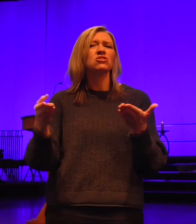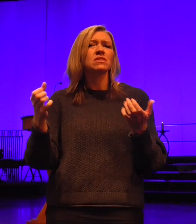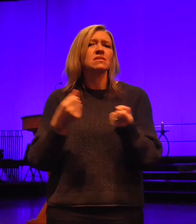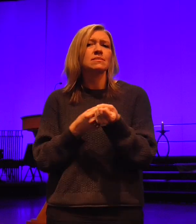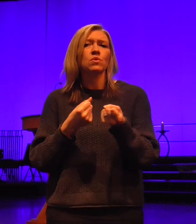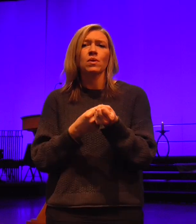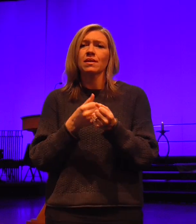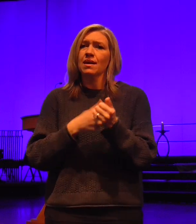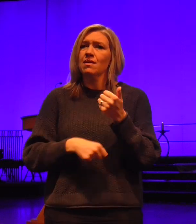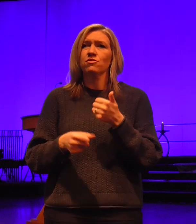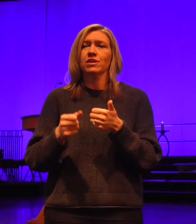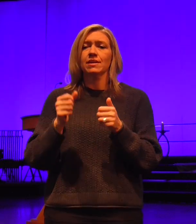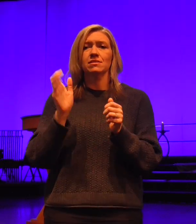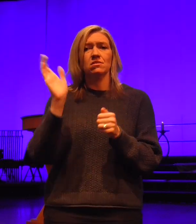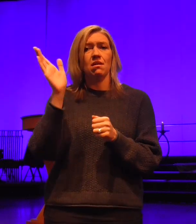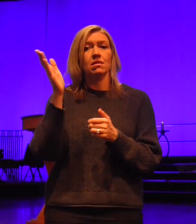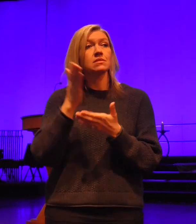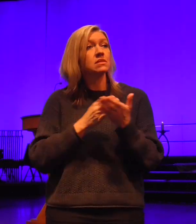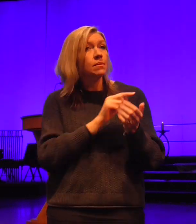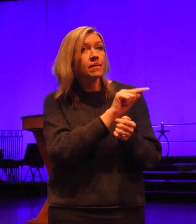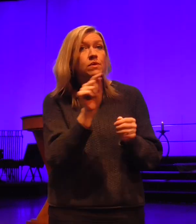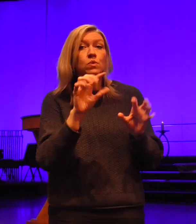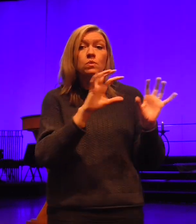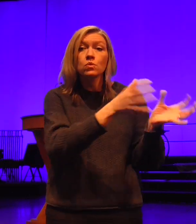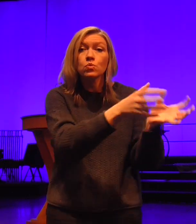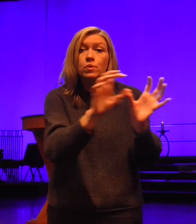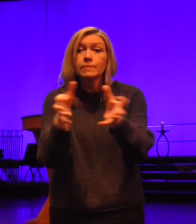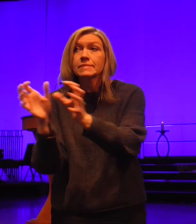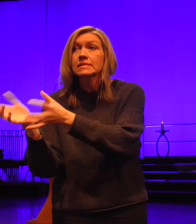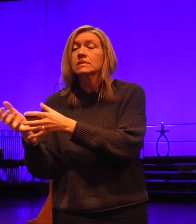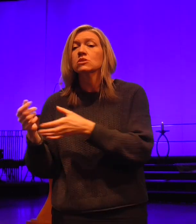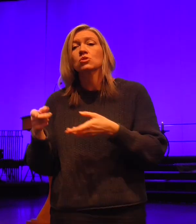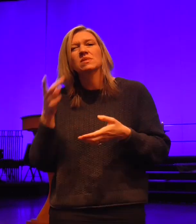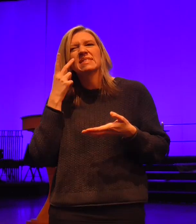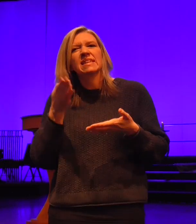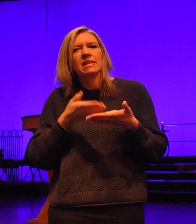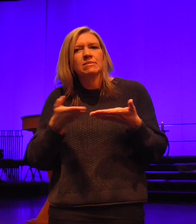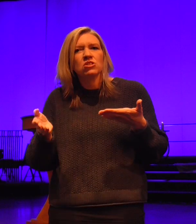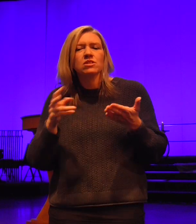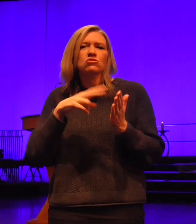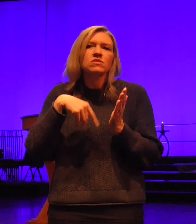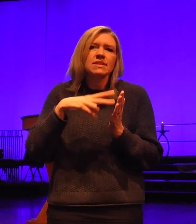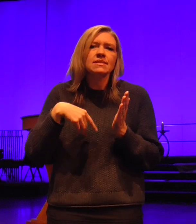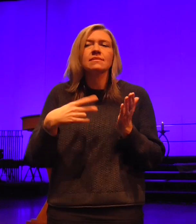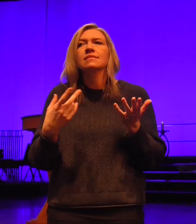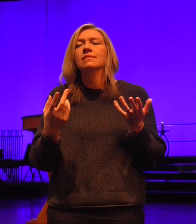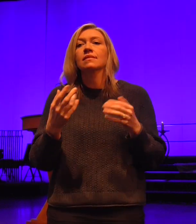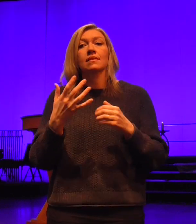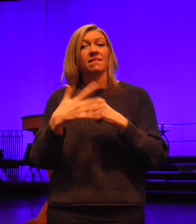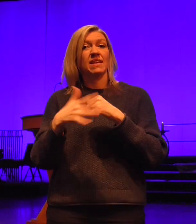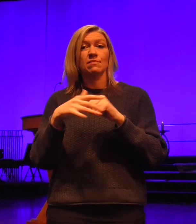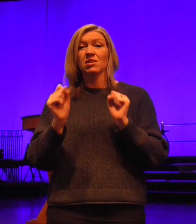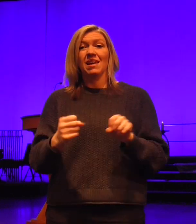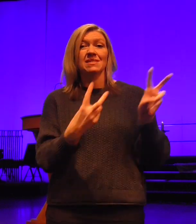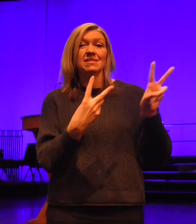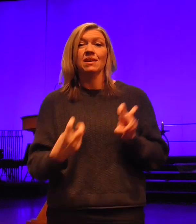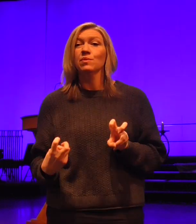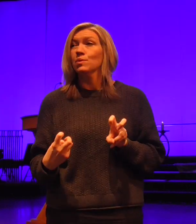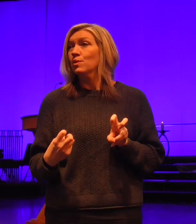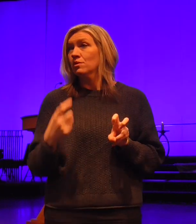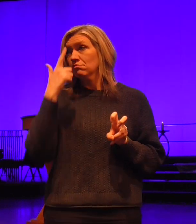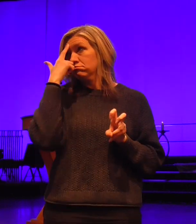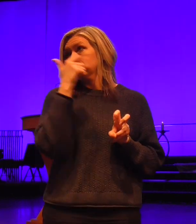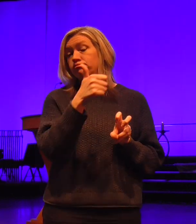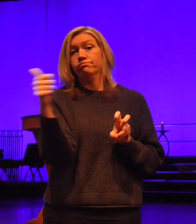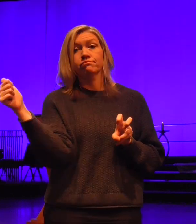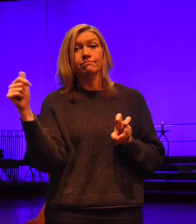talks. Some of you are in small groups, and so you're encountering the materials there, but the materials are available to be downloaded for anyone who would like